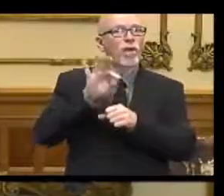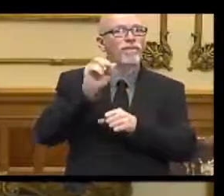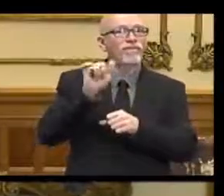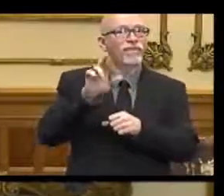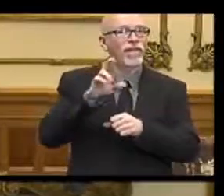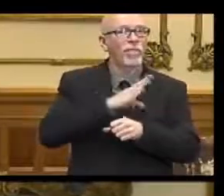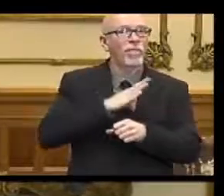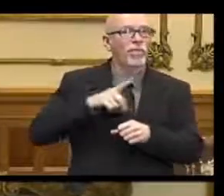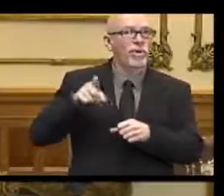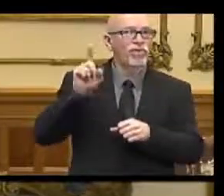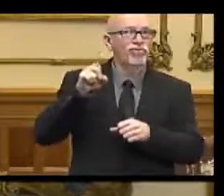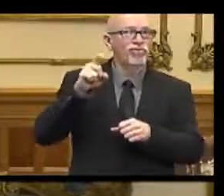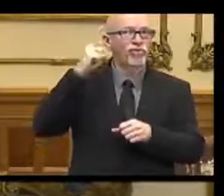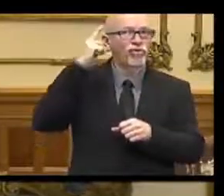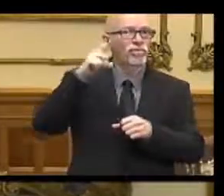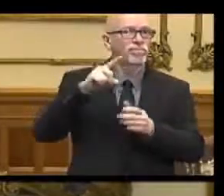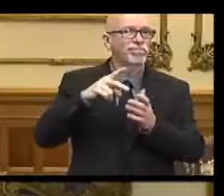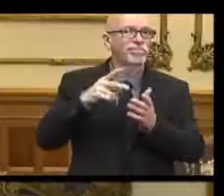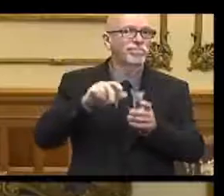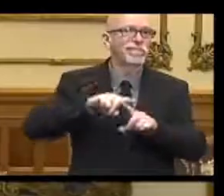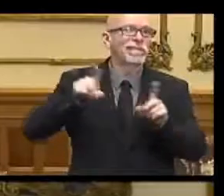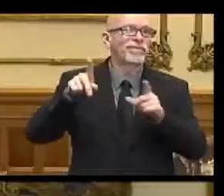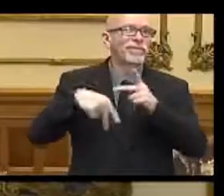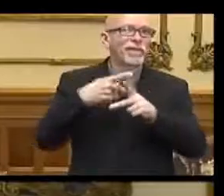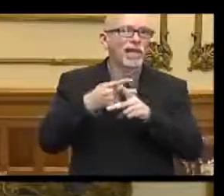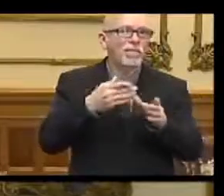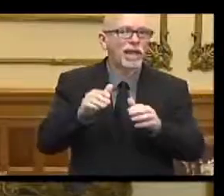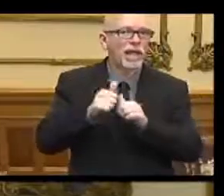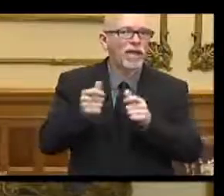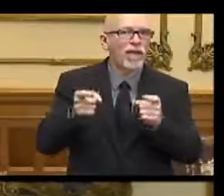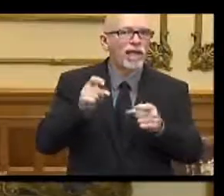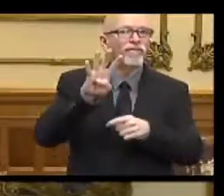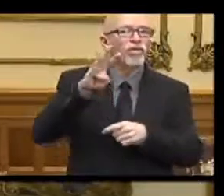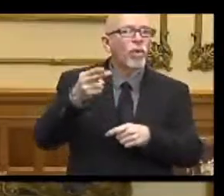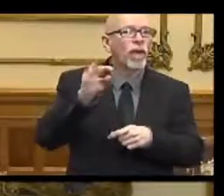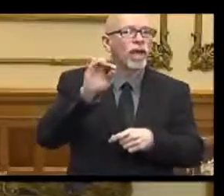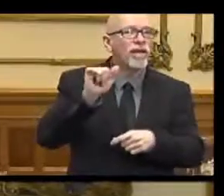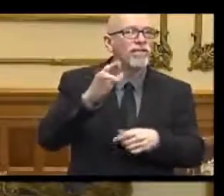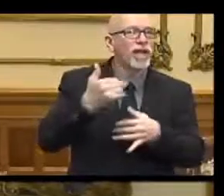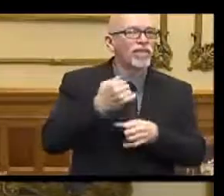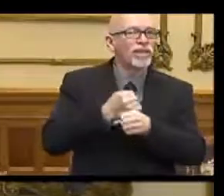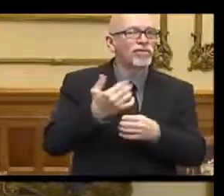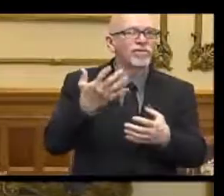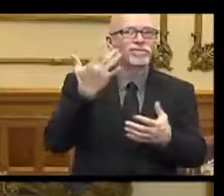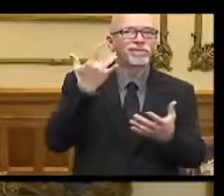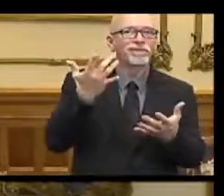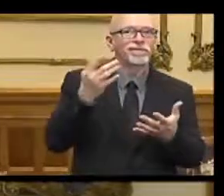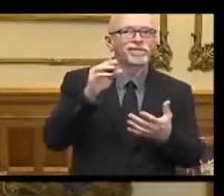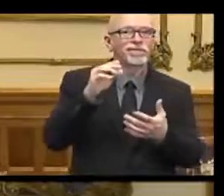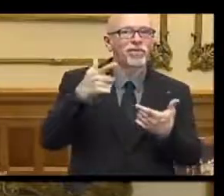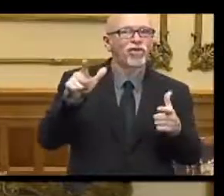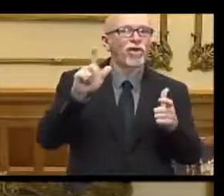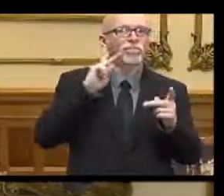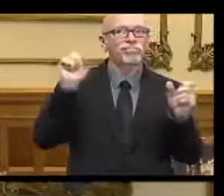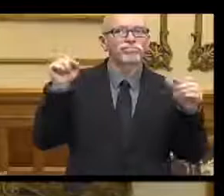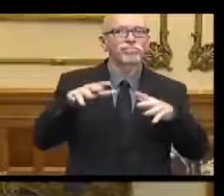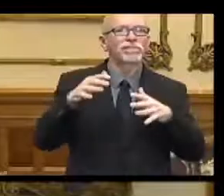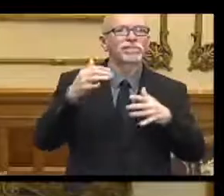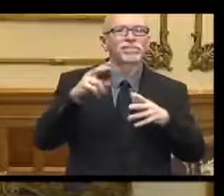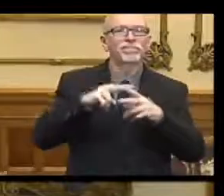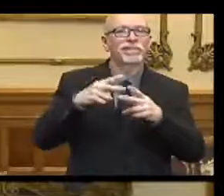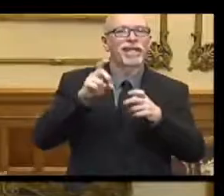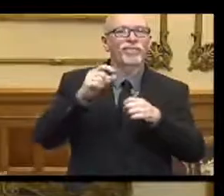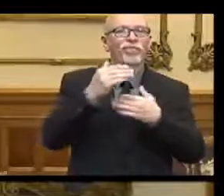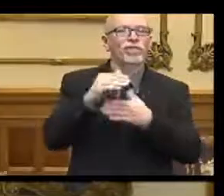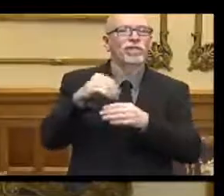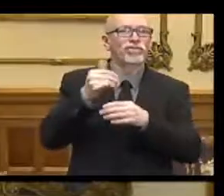be looking at creative plans on how to handle 4-H fairs this year, because large crowds will still be restricted